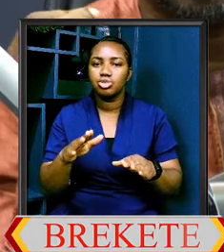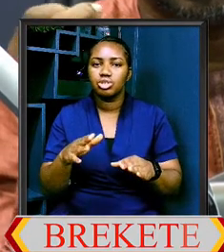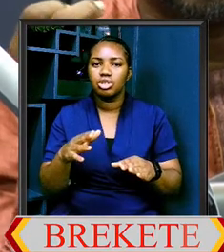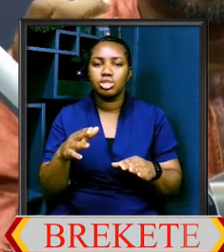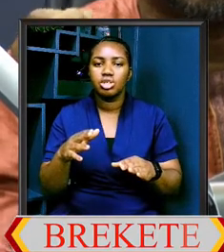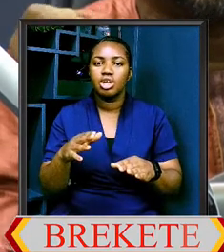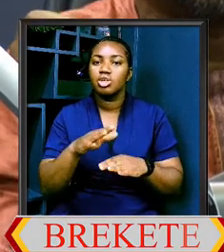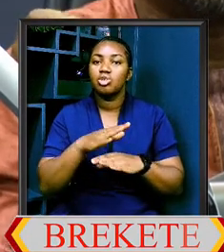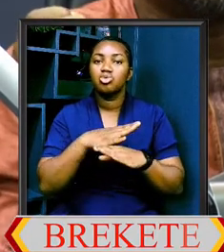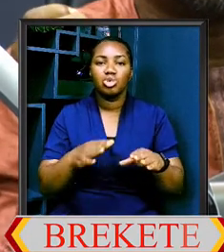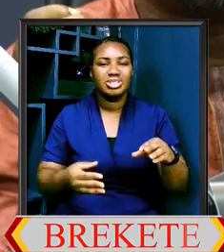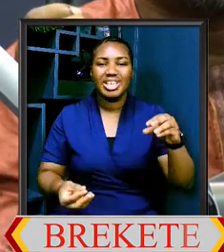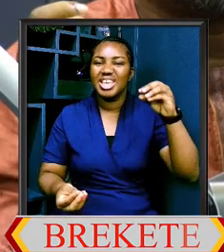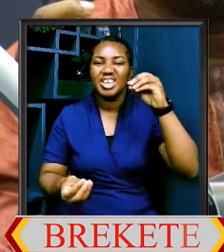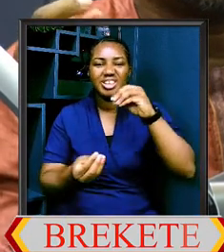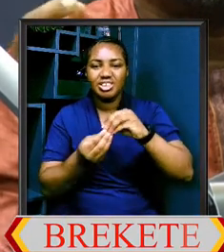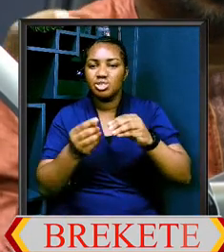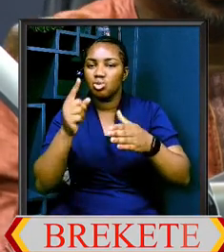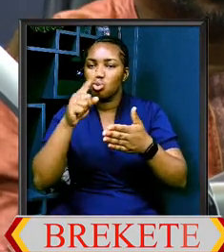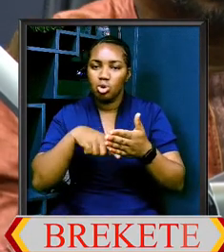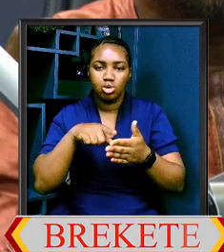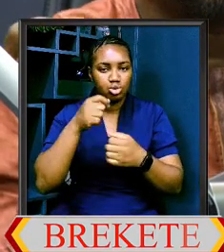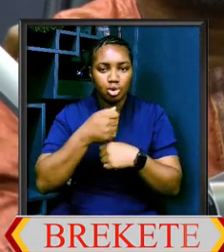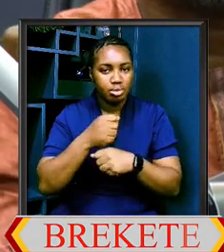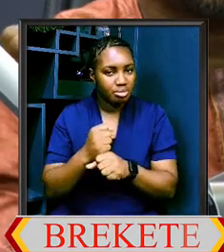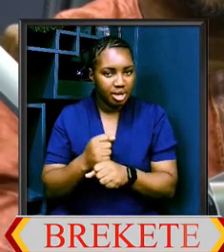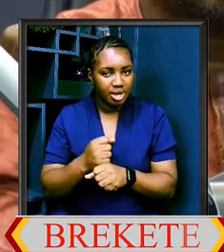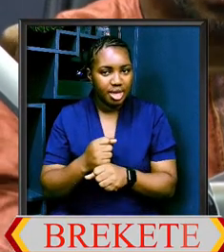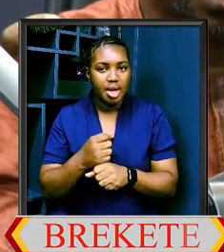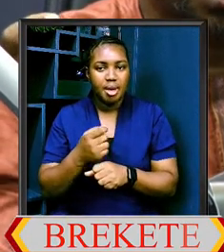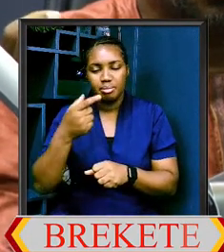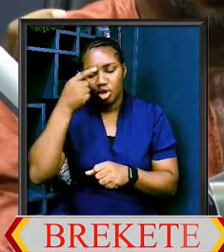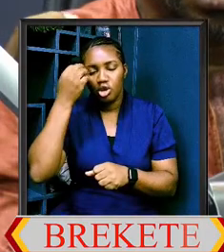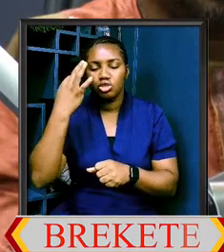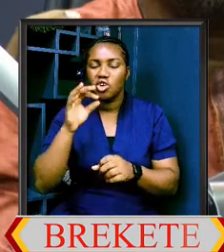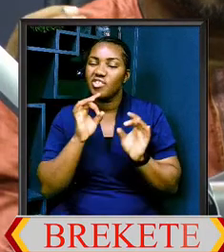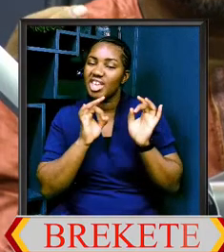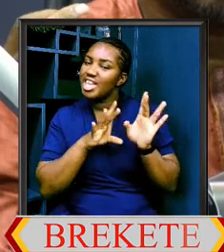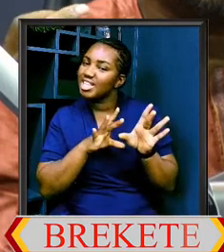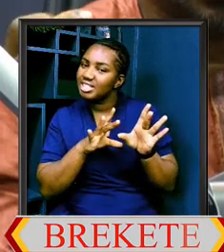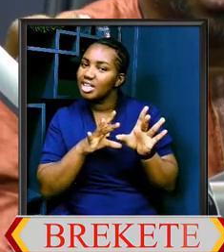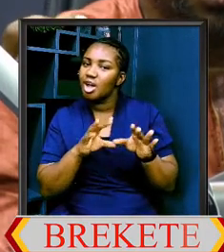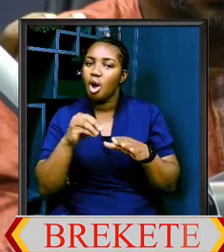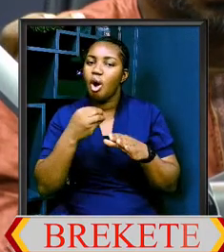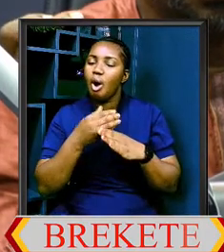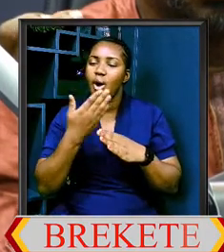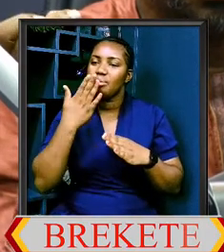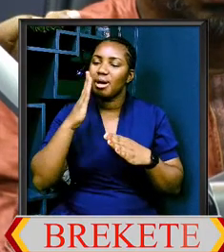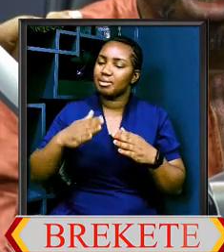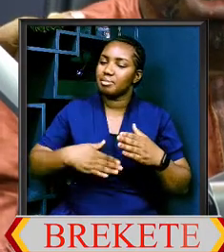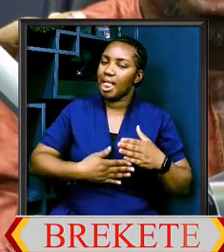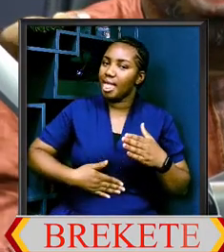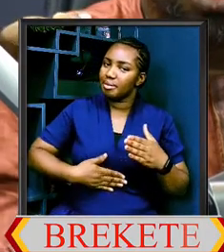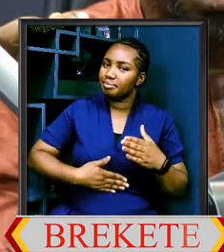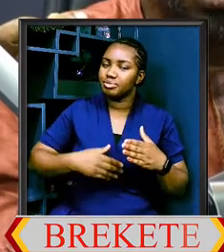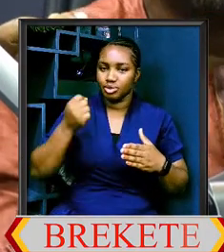make you no increase waiting when I make because of hatred. Yes, sir. Bad belly. Yes, sir.